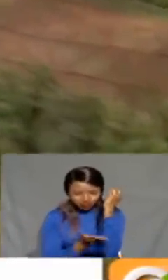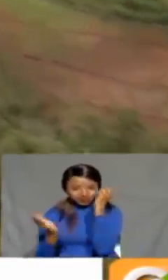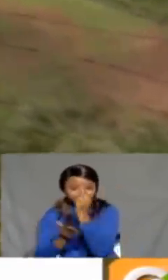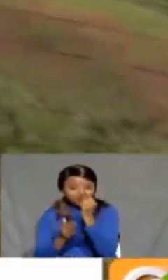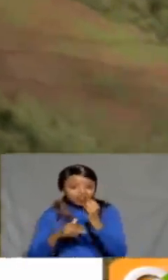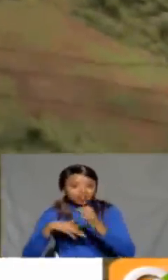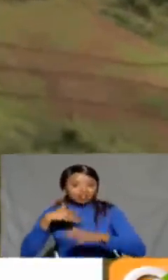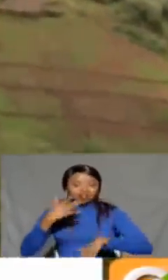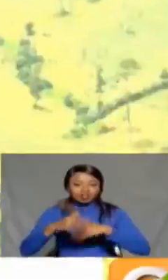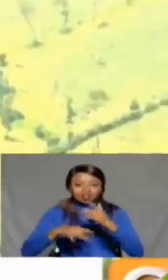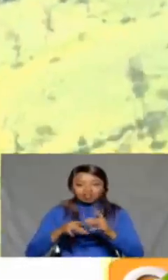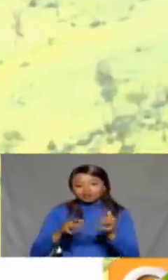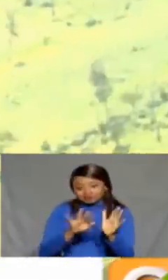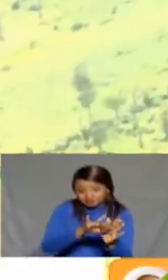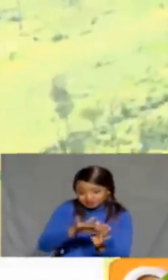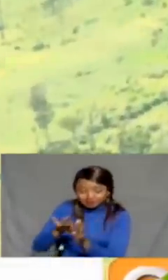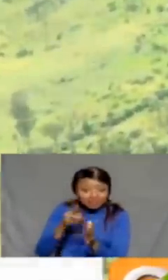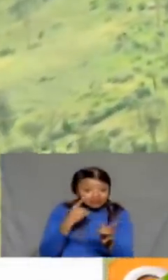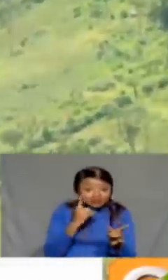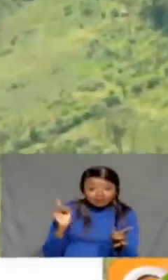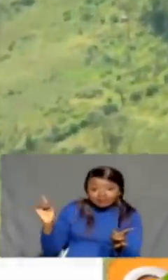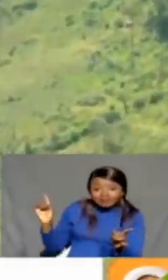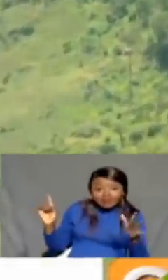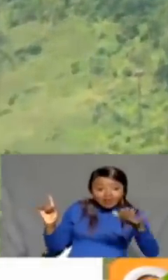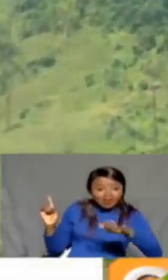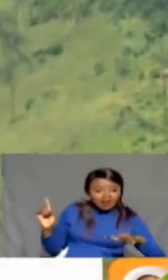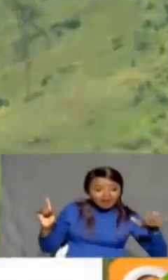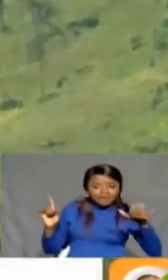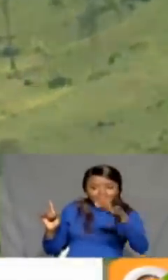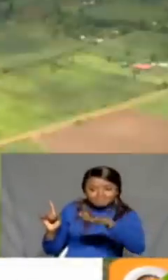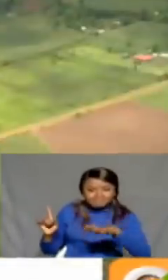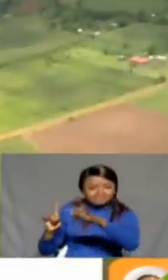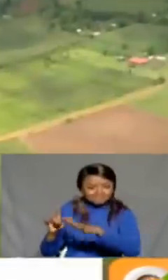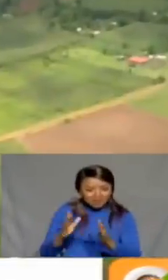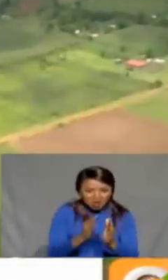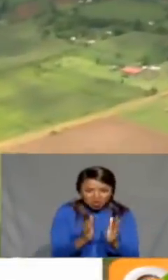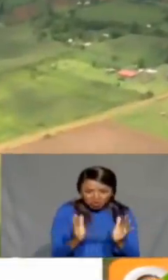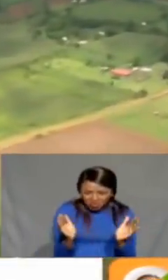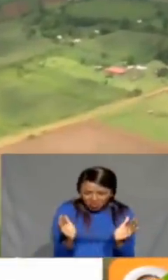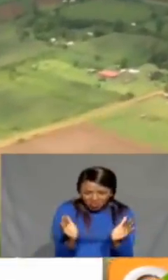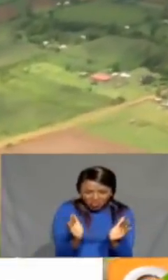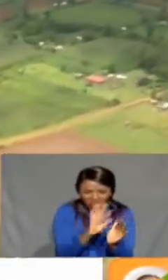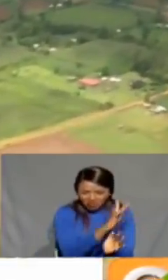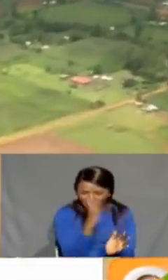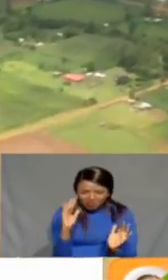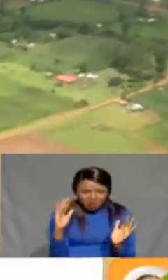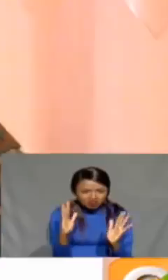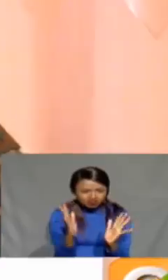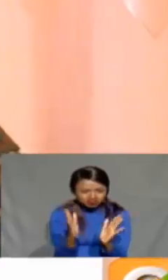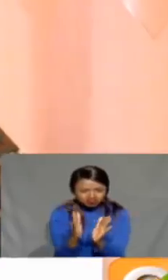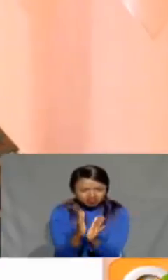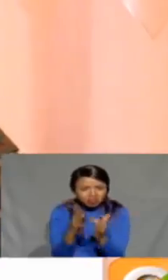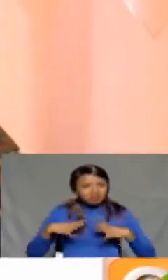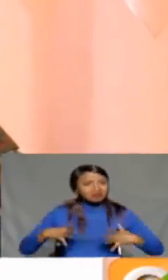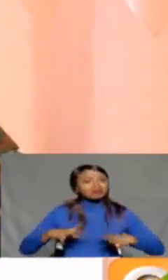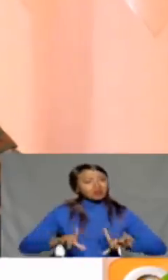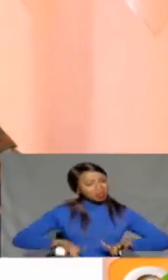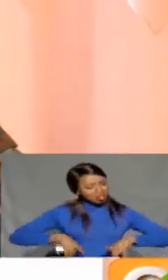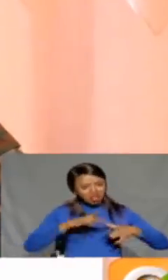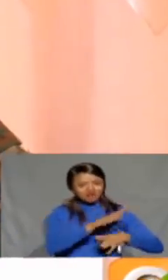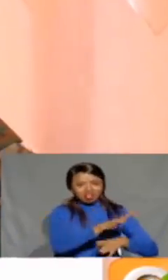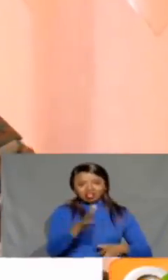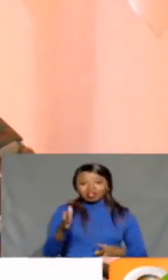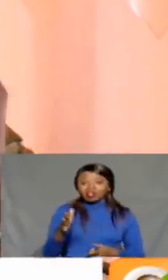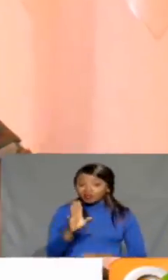Then the number and size of open spaces continue to increase as the forest gets depleted. It affects every